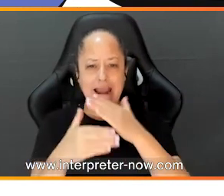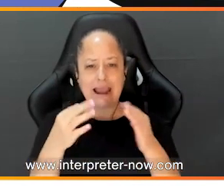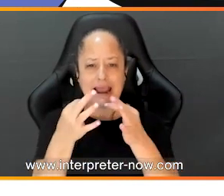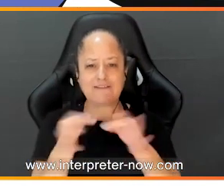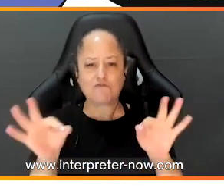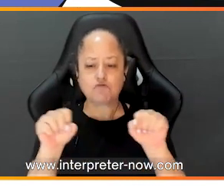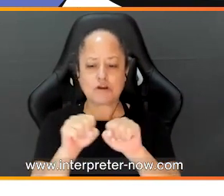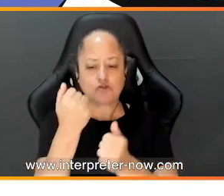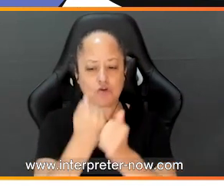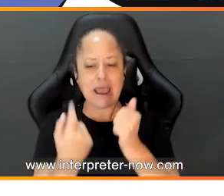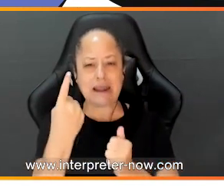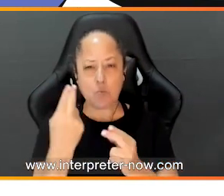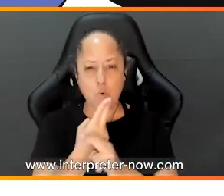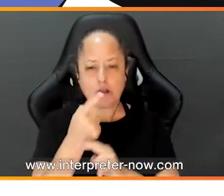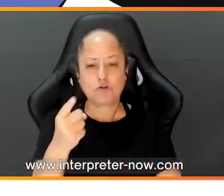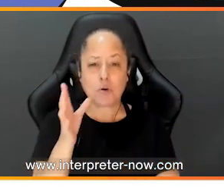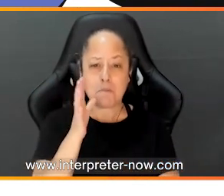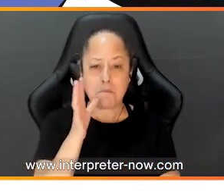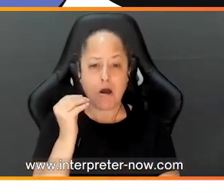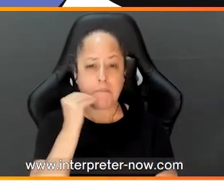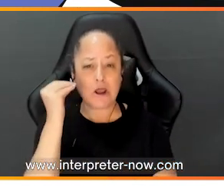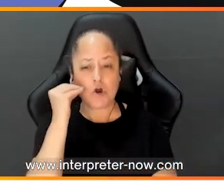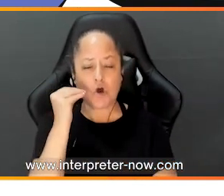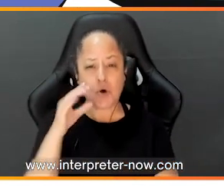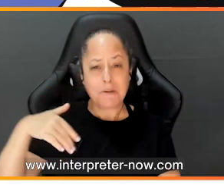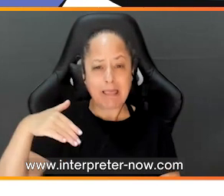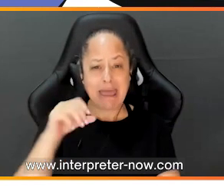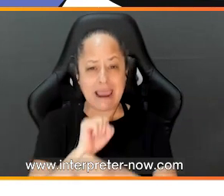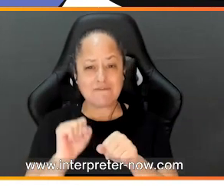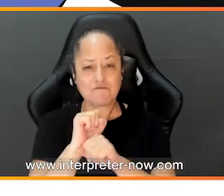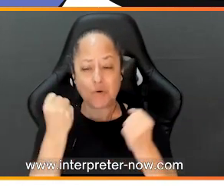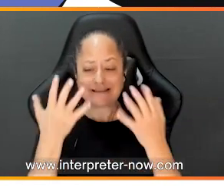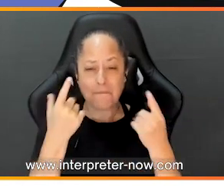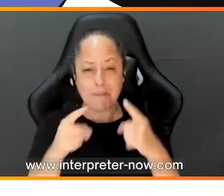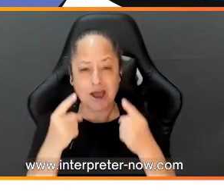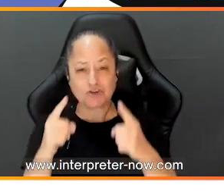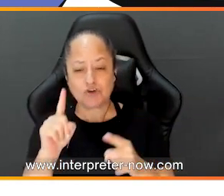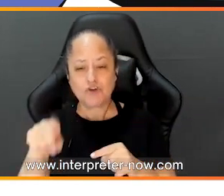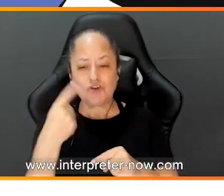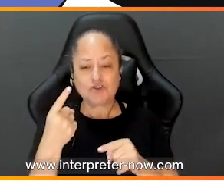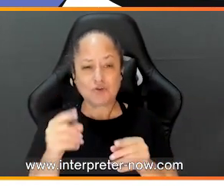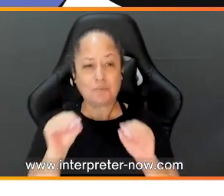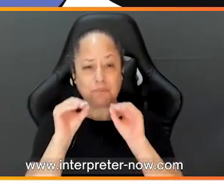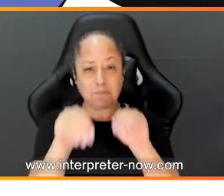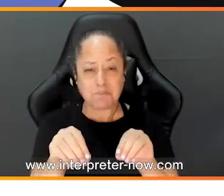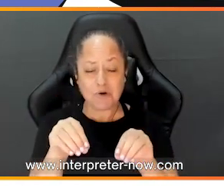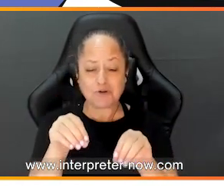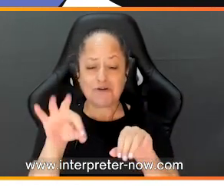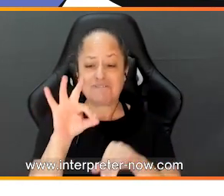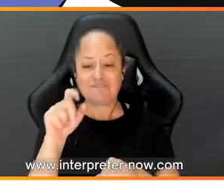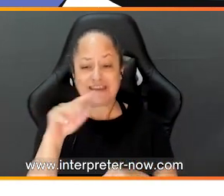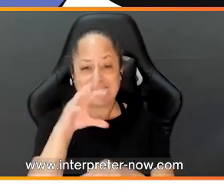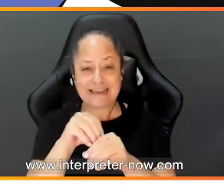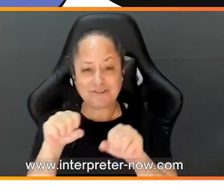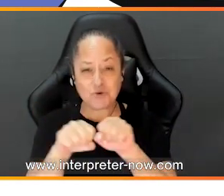of fell short in that is that once they actually brought the product to market, they didn't think about the price point and